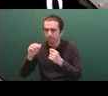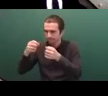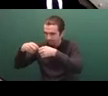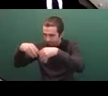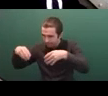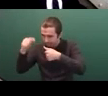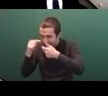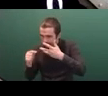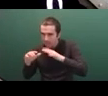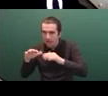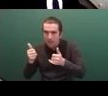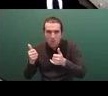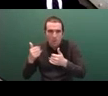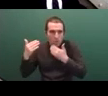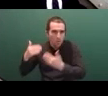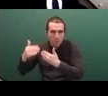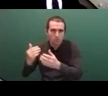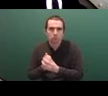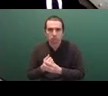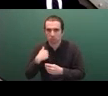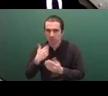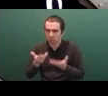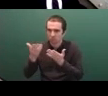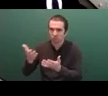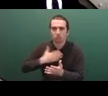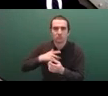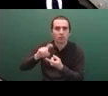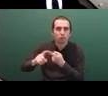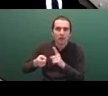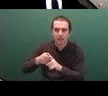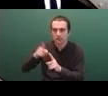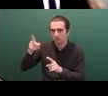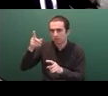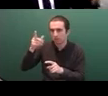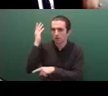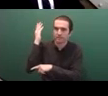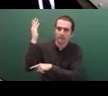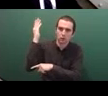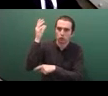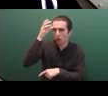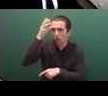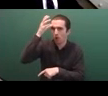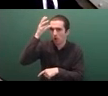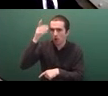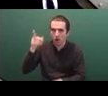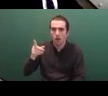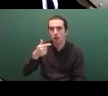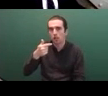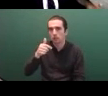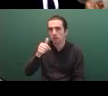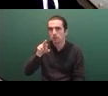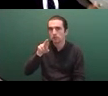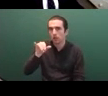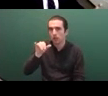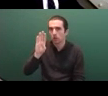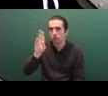about any lesson that you're going to be setting up to have an inclusive lesson. As you're planning any lesson for pupils, ask yourself, what